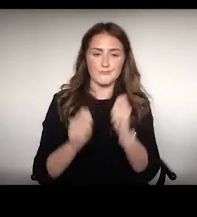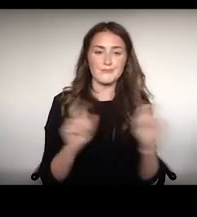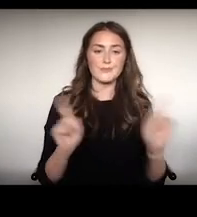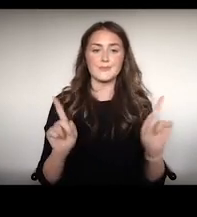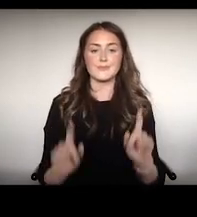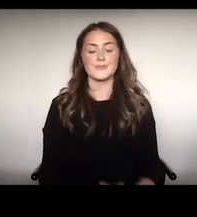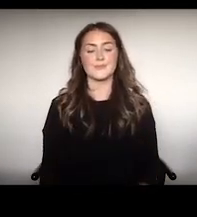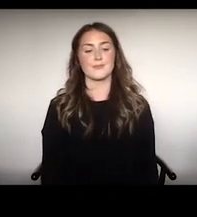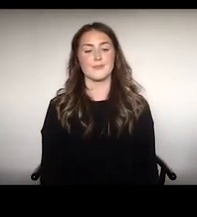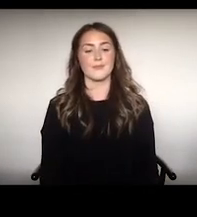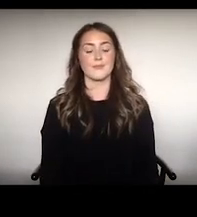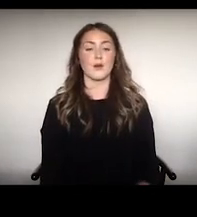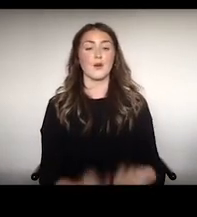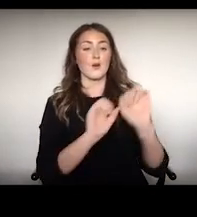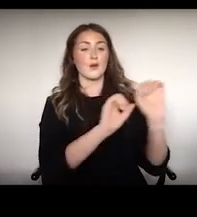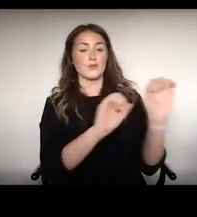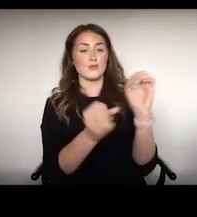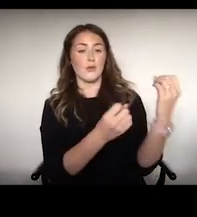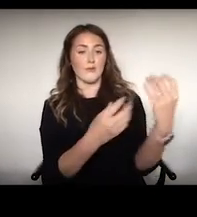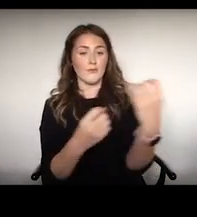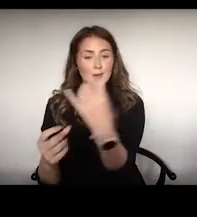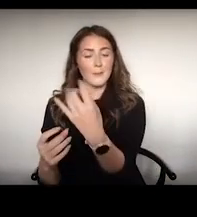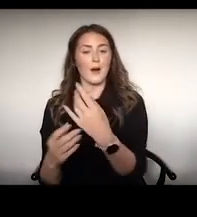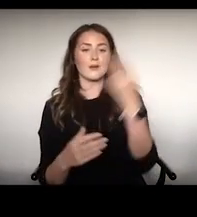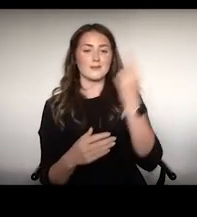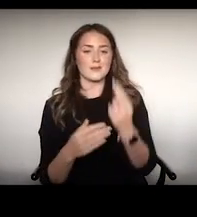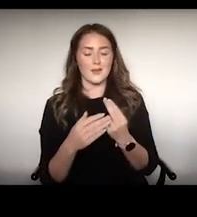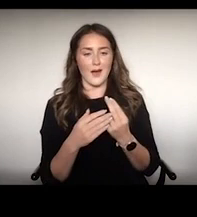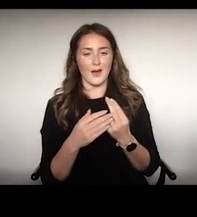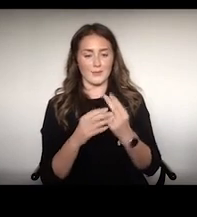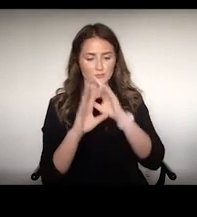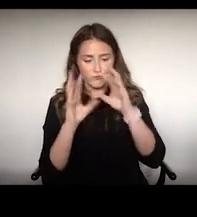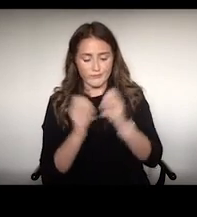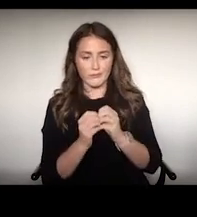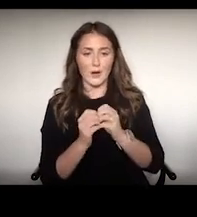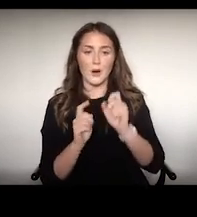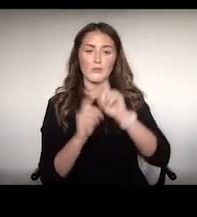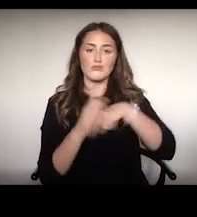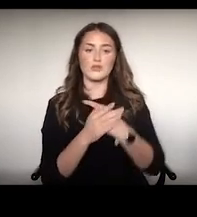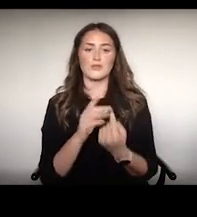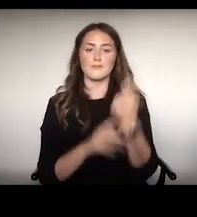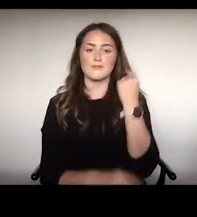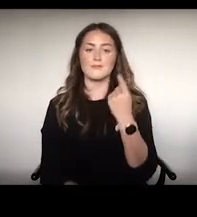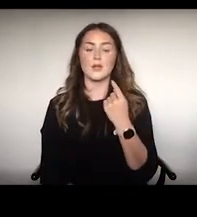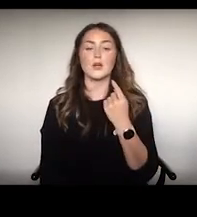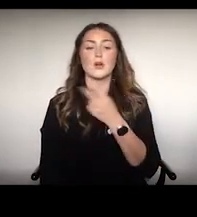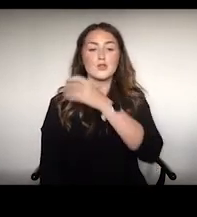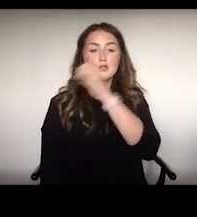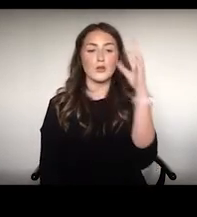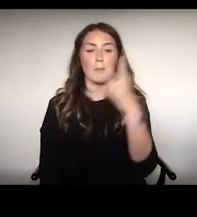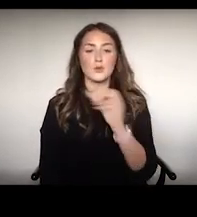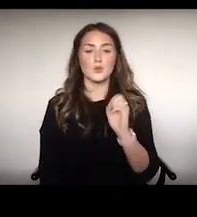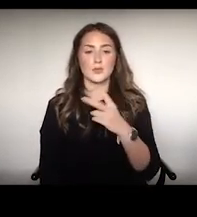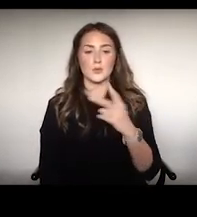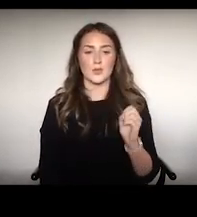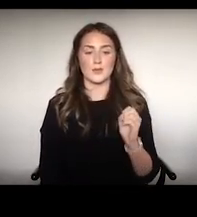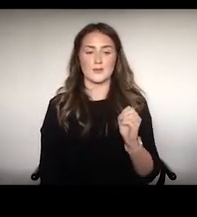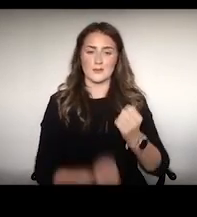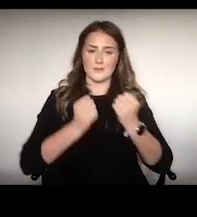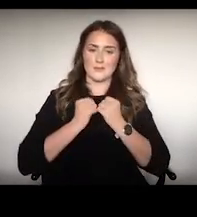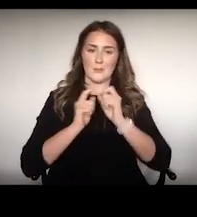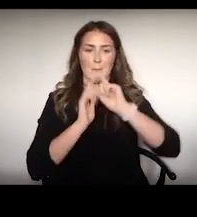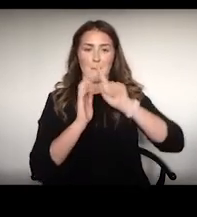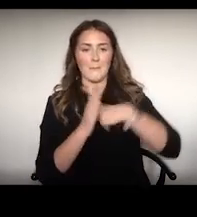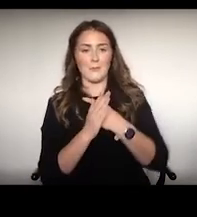talk to you about some of the recent changes on the project, among other things. Your feedback during our design refinement consultation in the summer